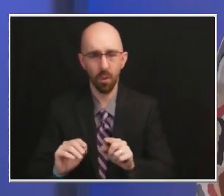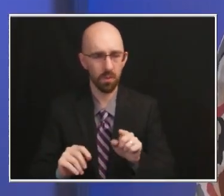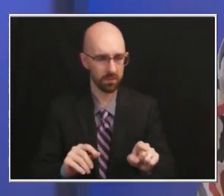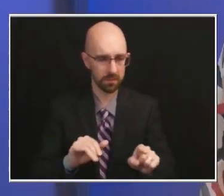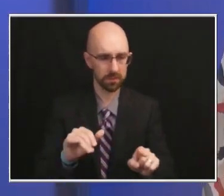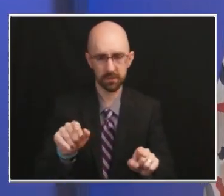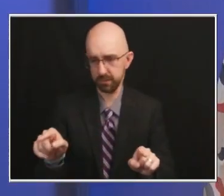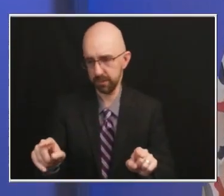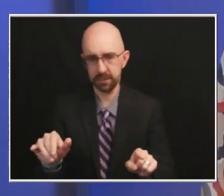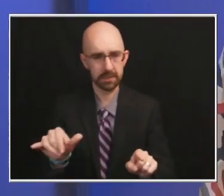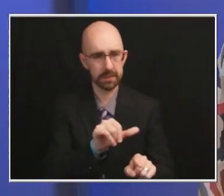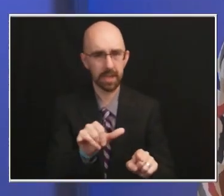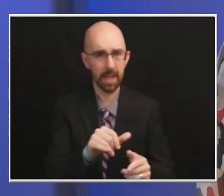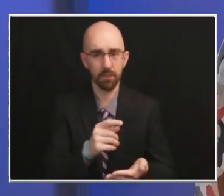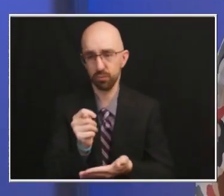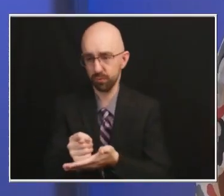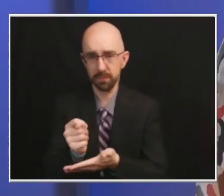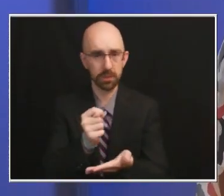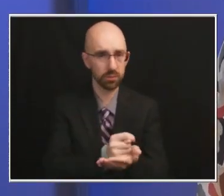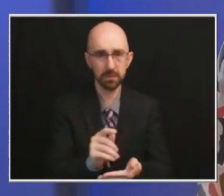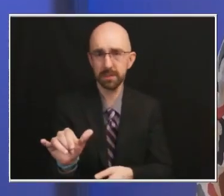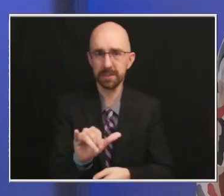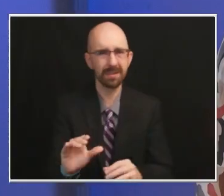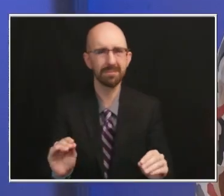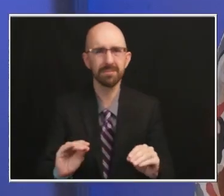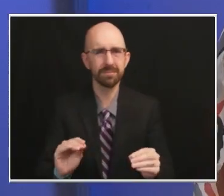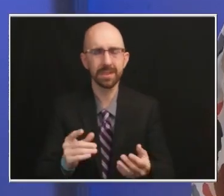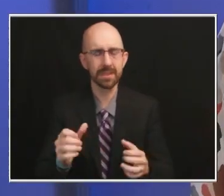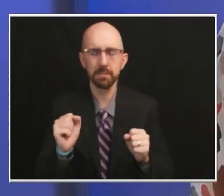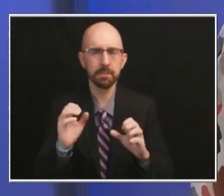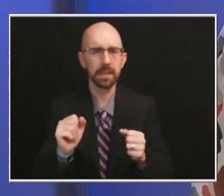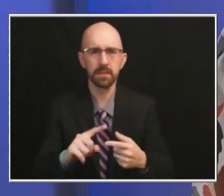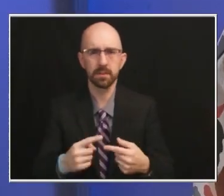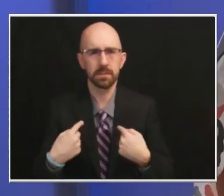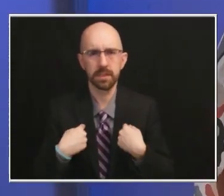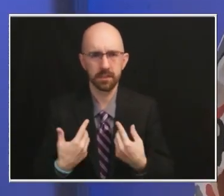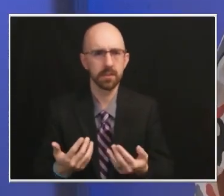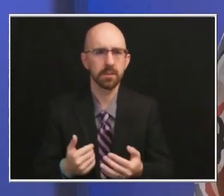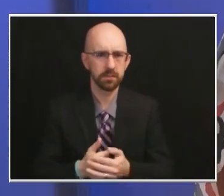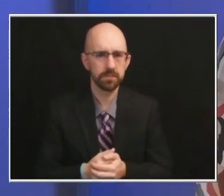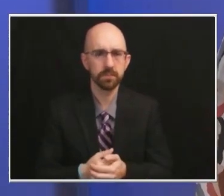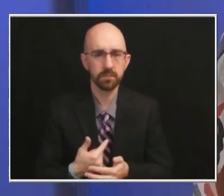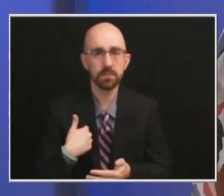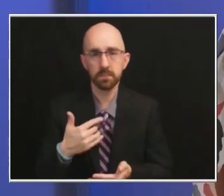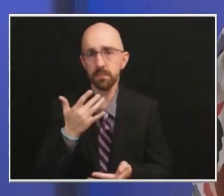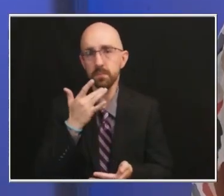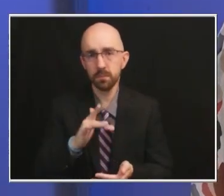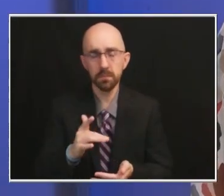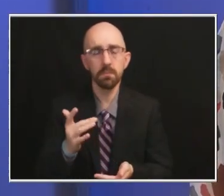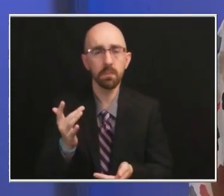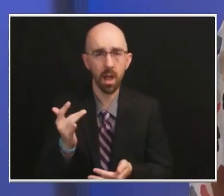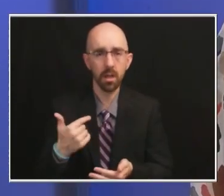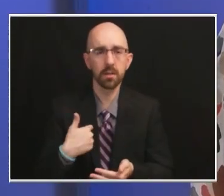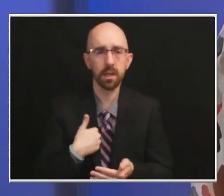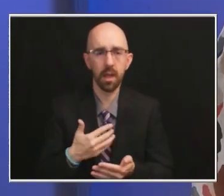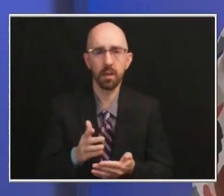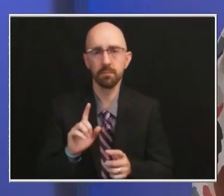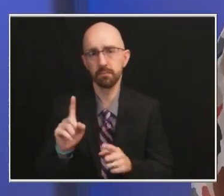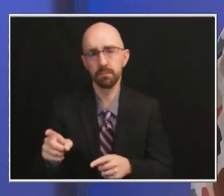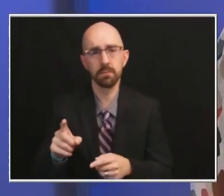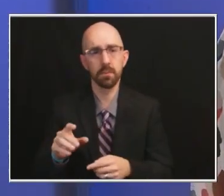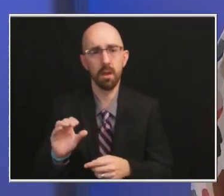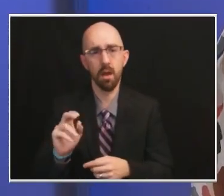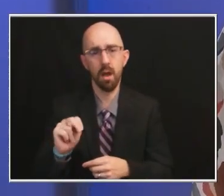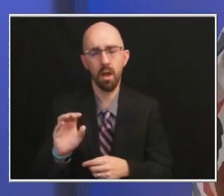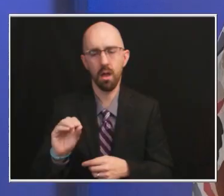two treatments the same. And it's amazing to me. So I was lucky because I had gone to my oncologist and told her